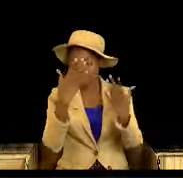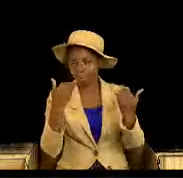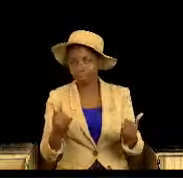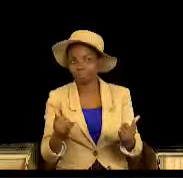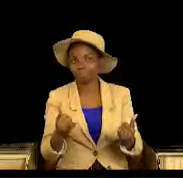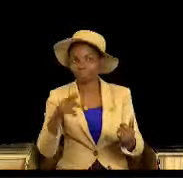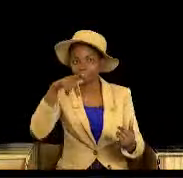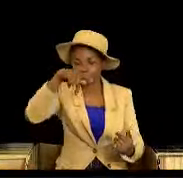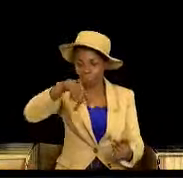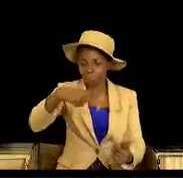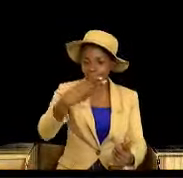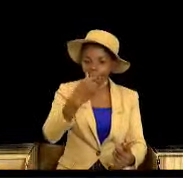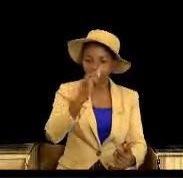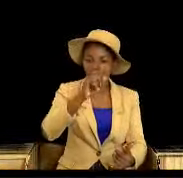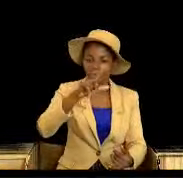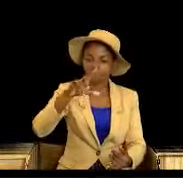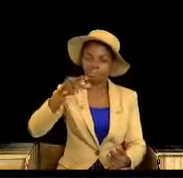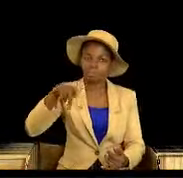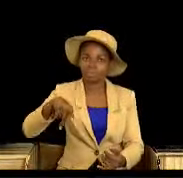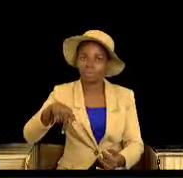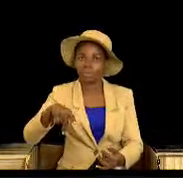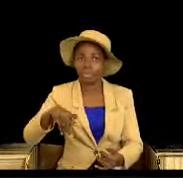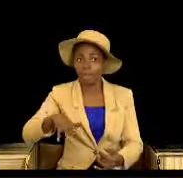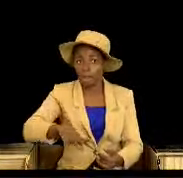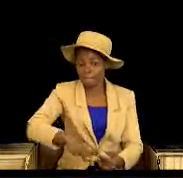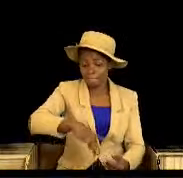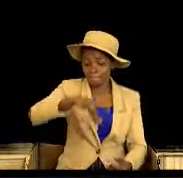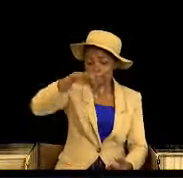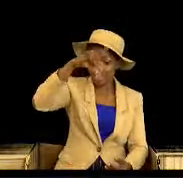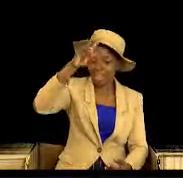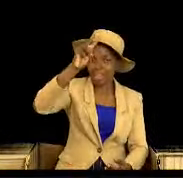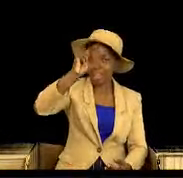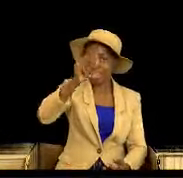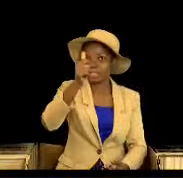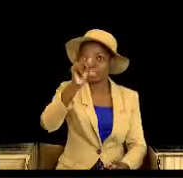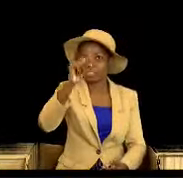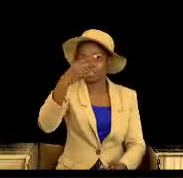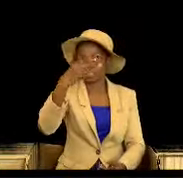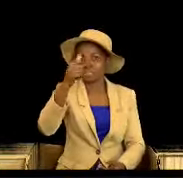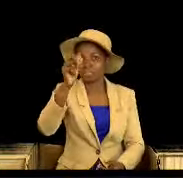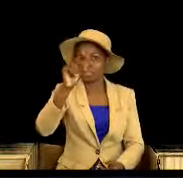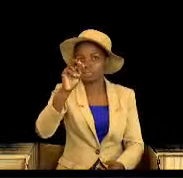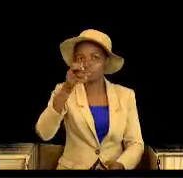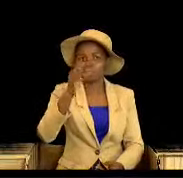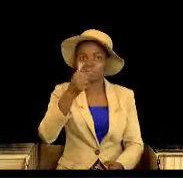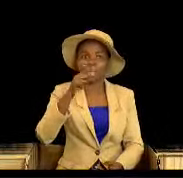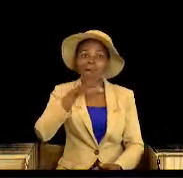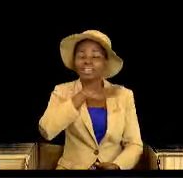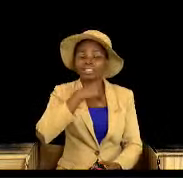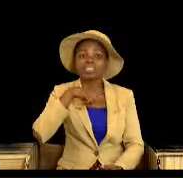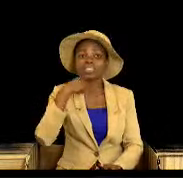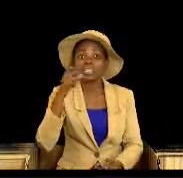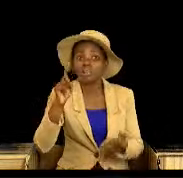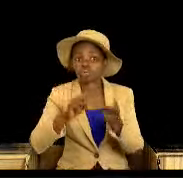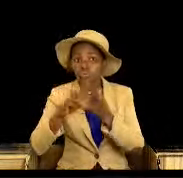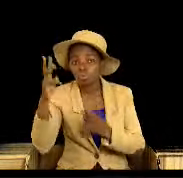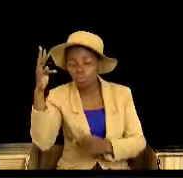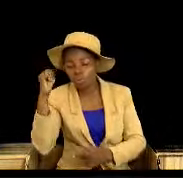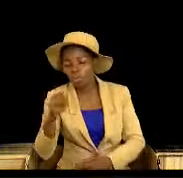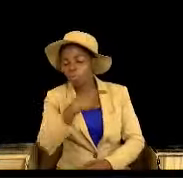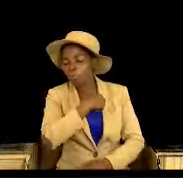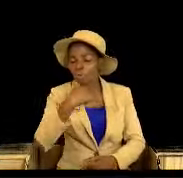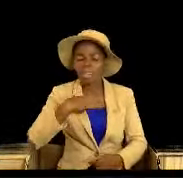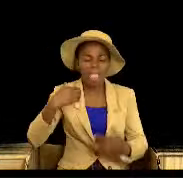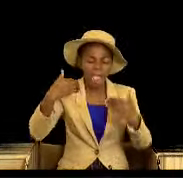context Philip finded LEL and said unto him we have